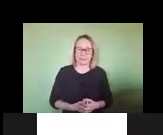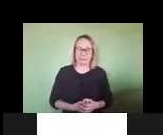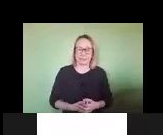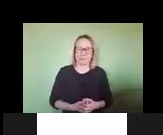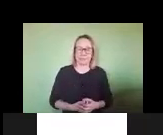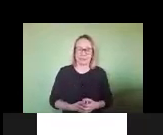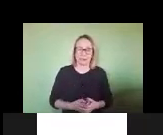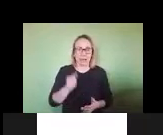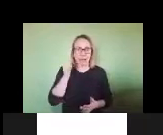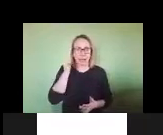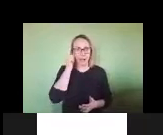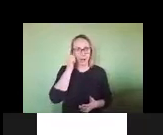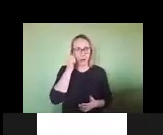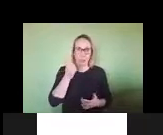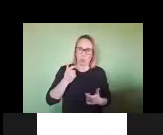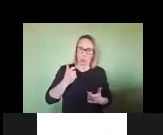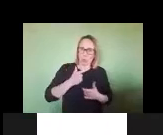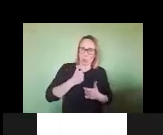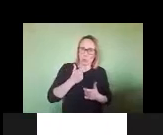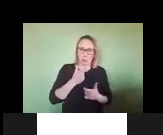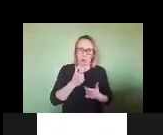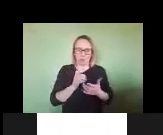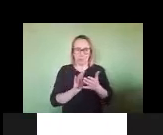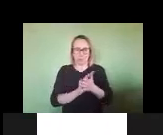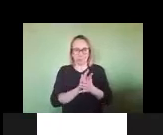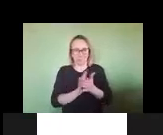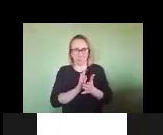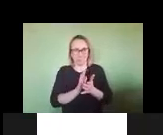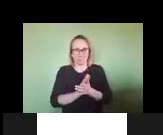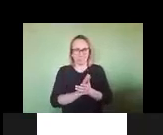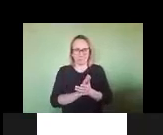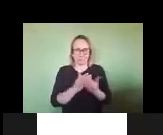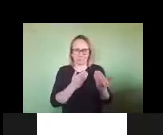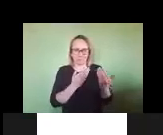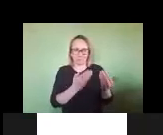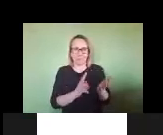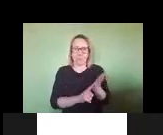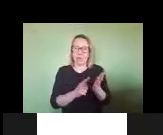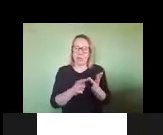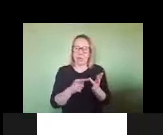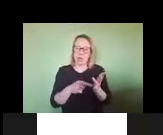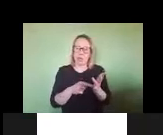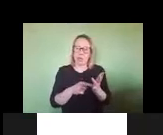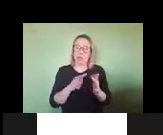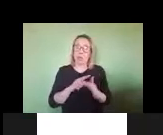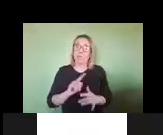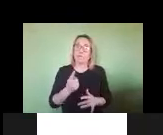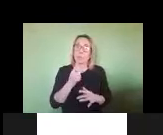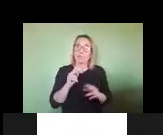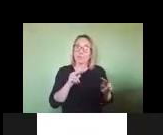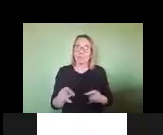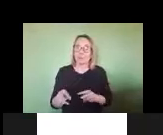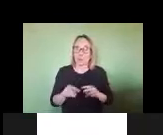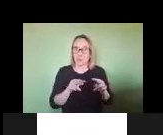guys had a great time getting involved in this, but I'm going to let Lottie tell you all about it. But first of all, we have a little video to show you of our members